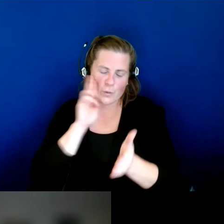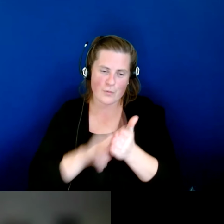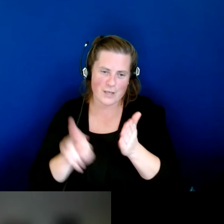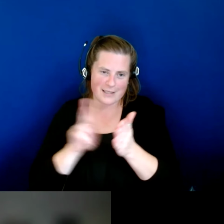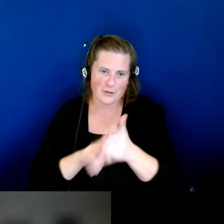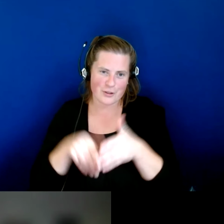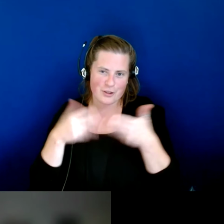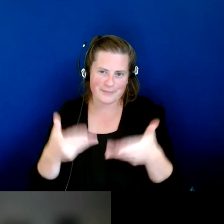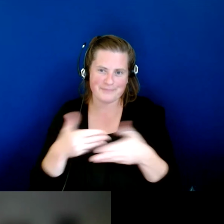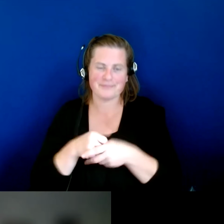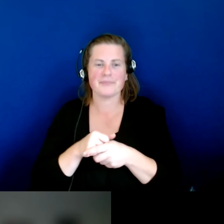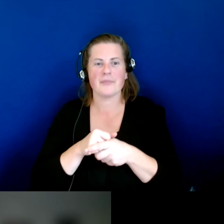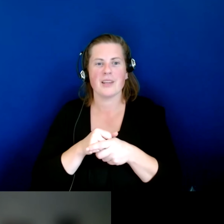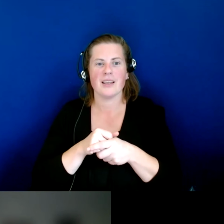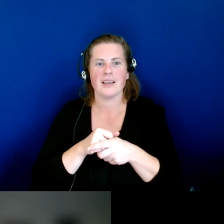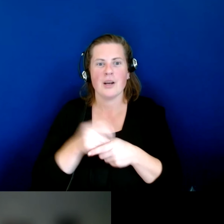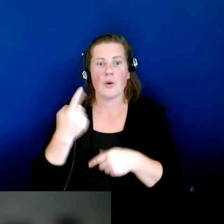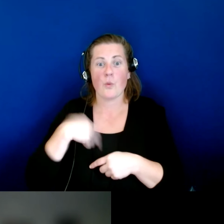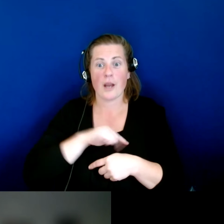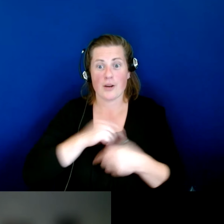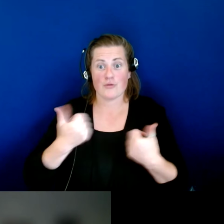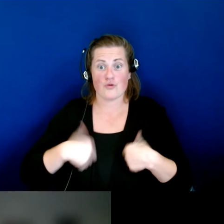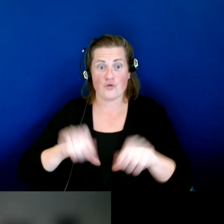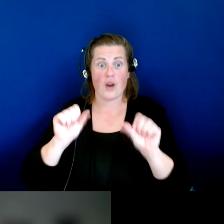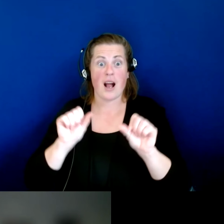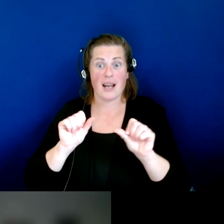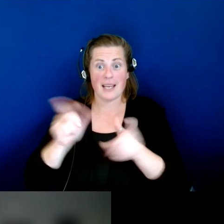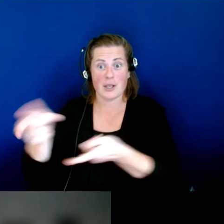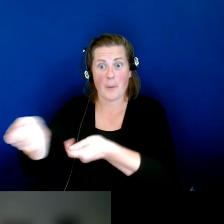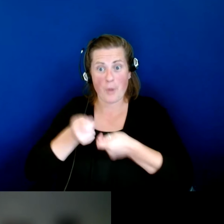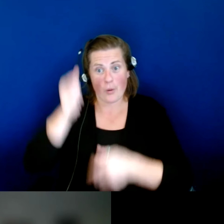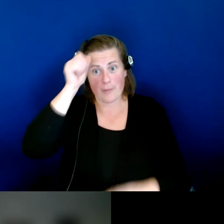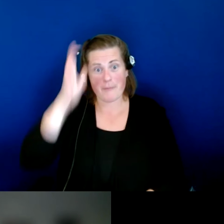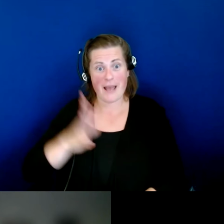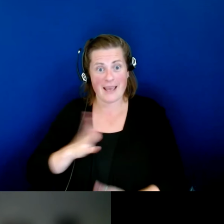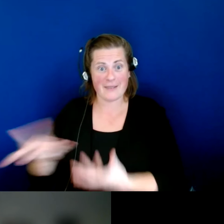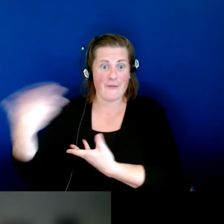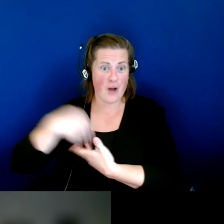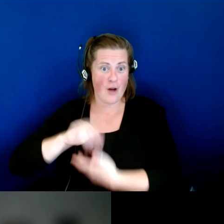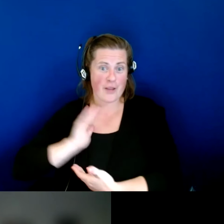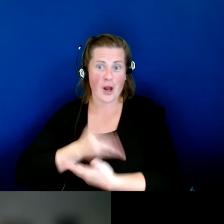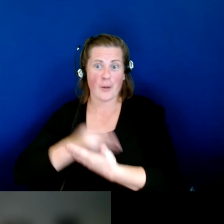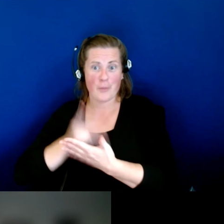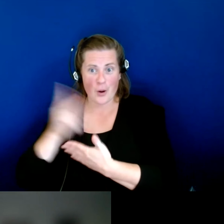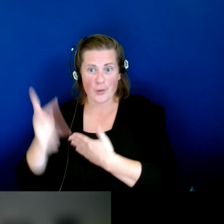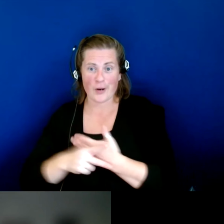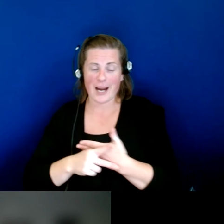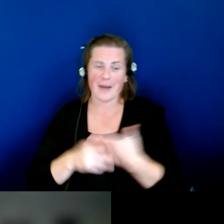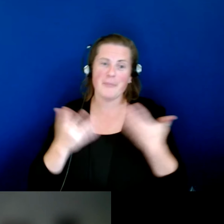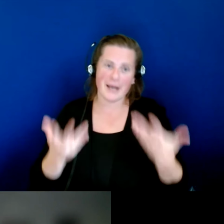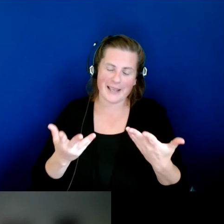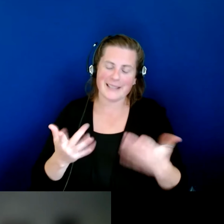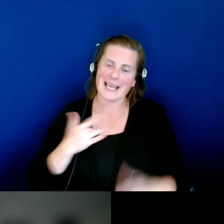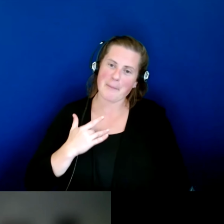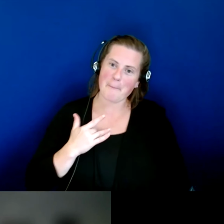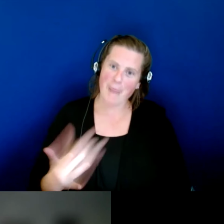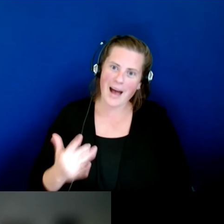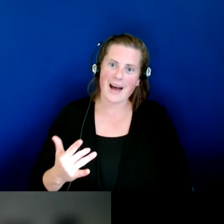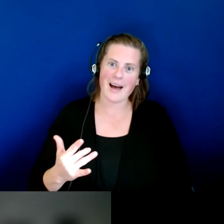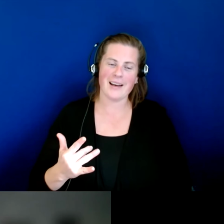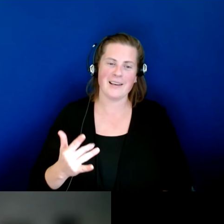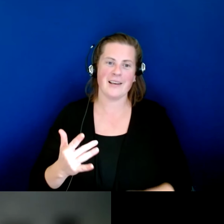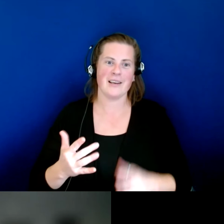really doing as much as we can to try and get men into these programs. But I think this is a pretty common phenomena with a